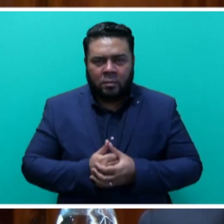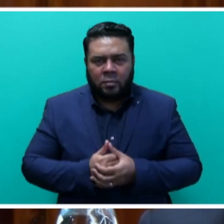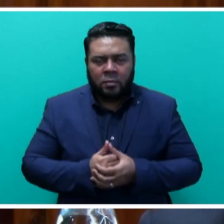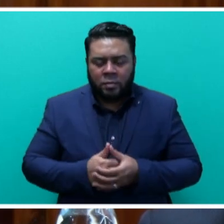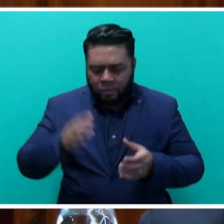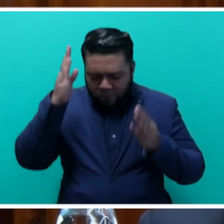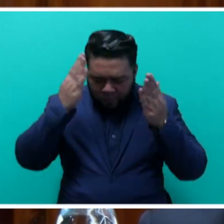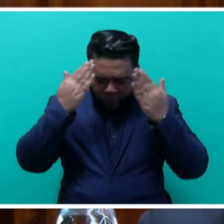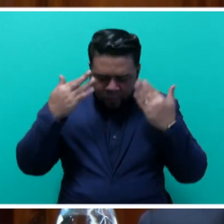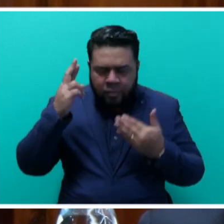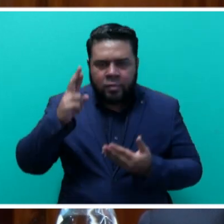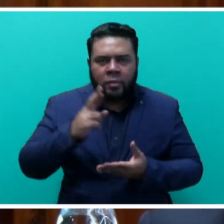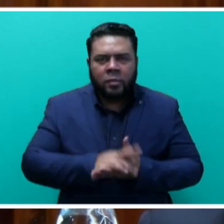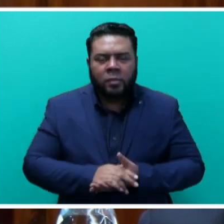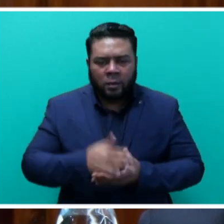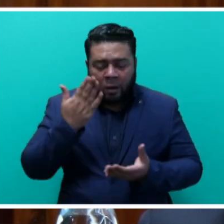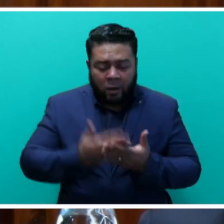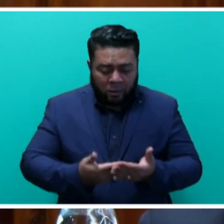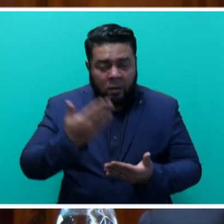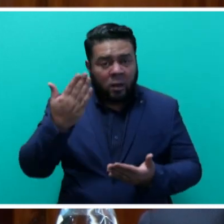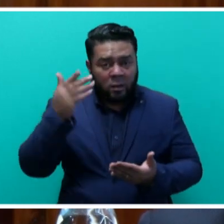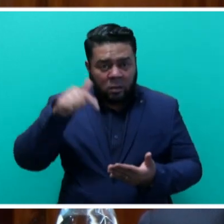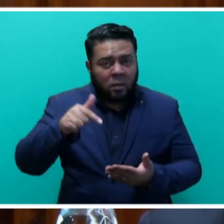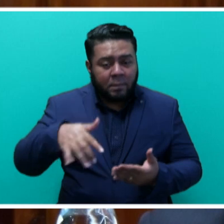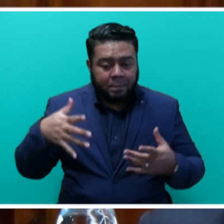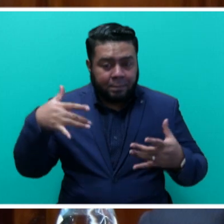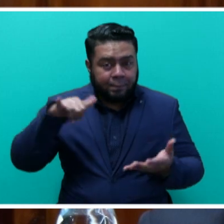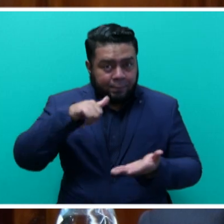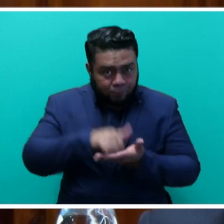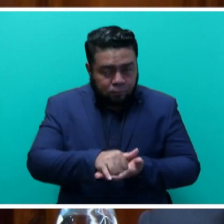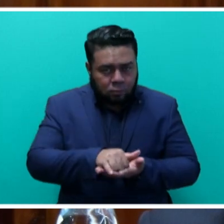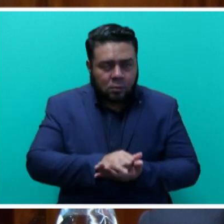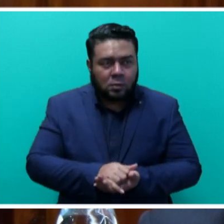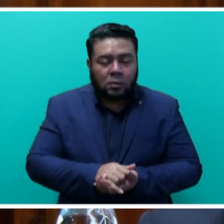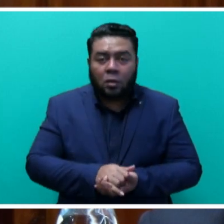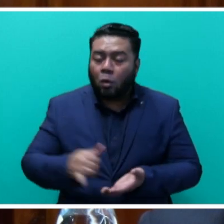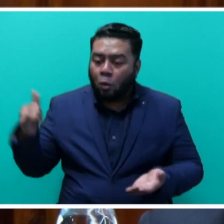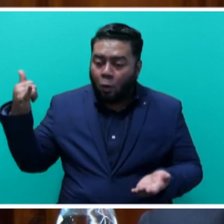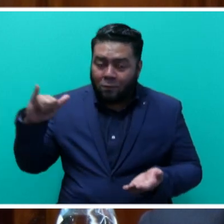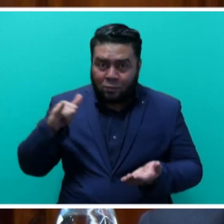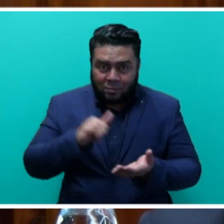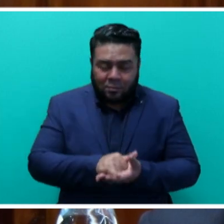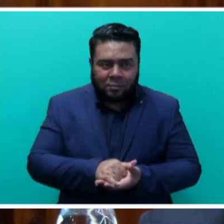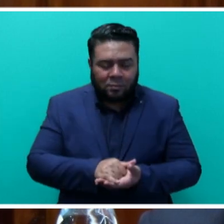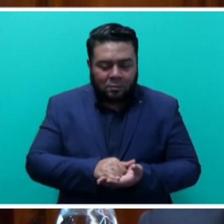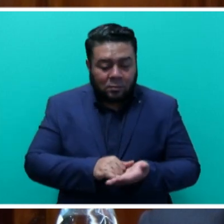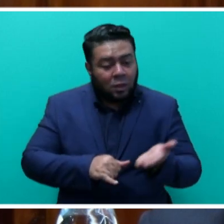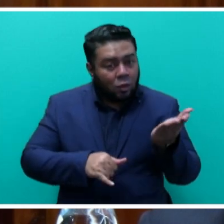sir, on the day the aircraft overran its designated landing